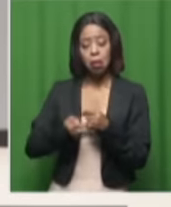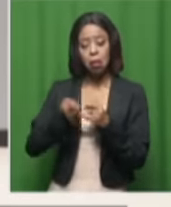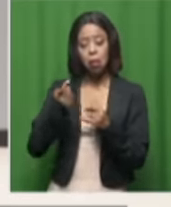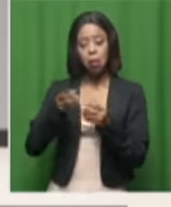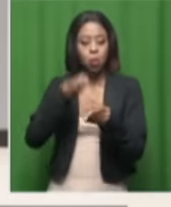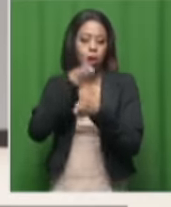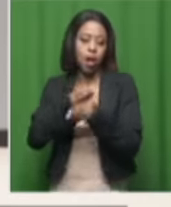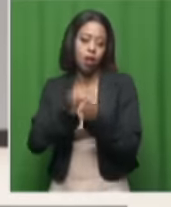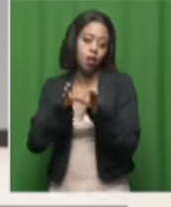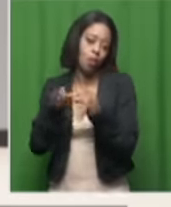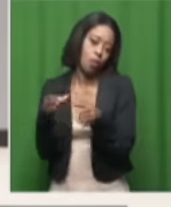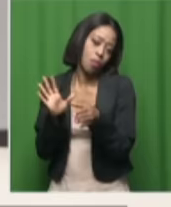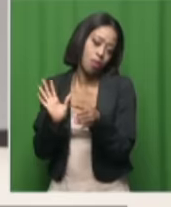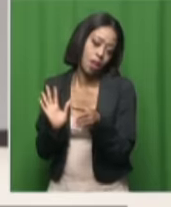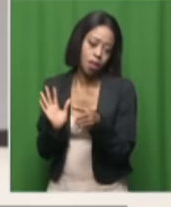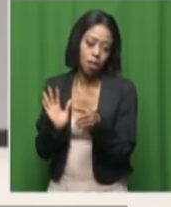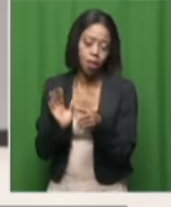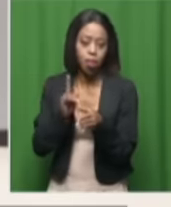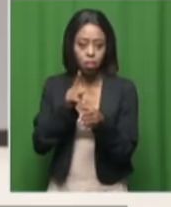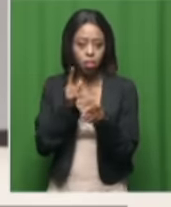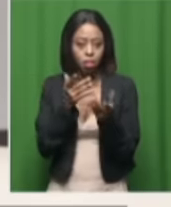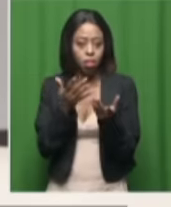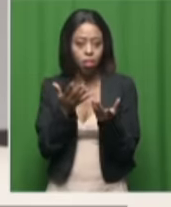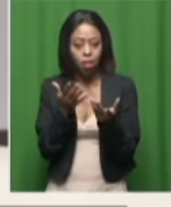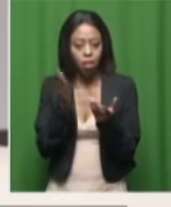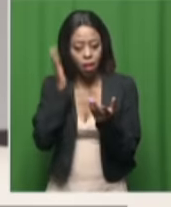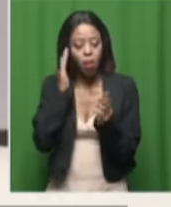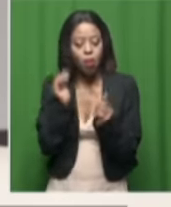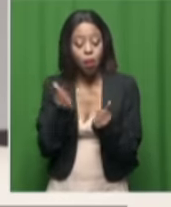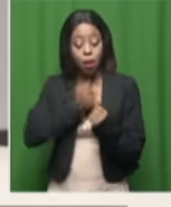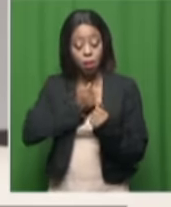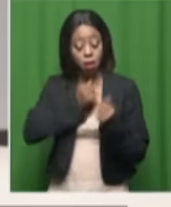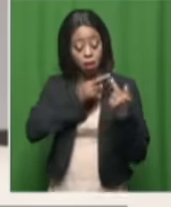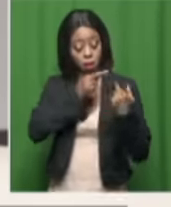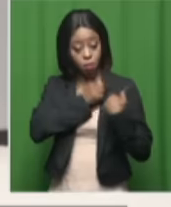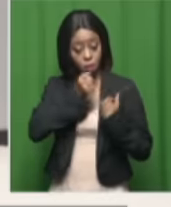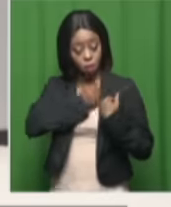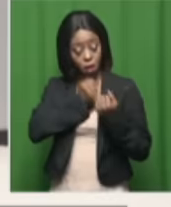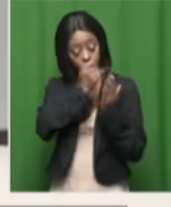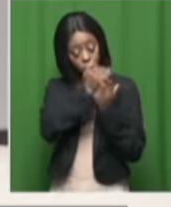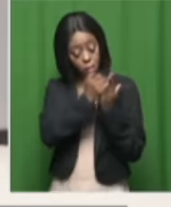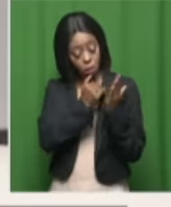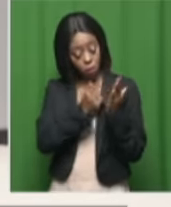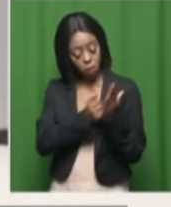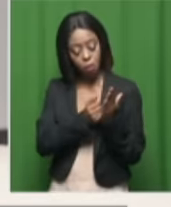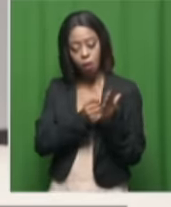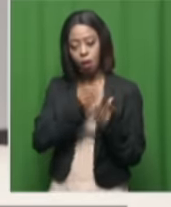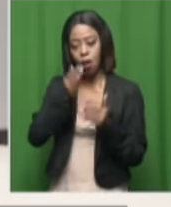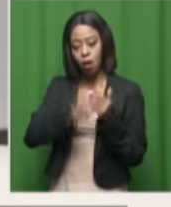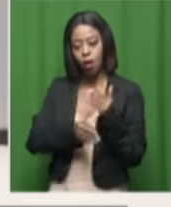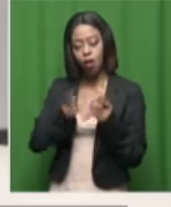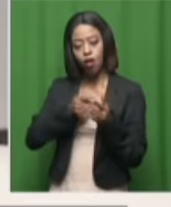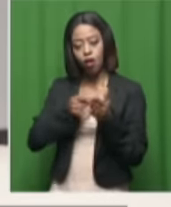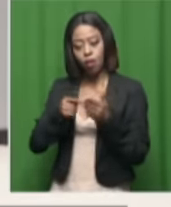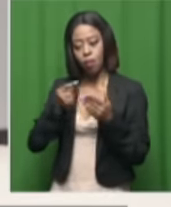group. They know very well my responsibility in the end of the week. I have to make some decisions